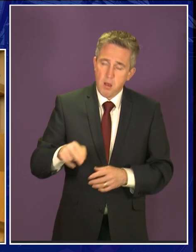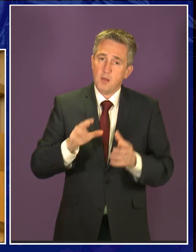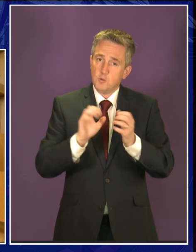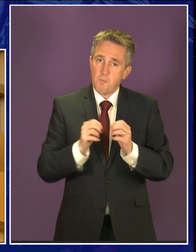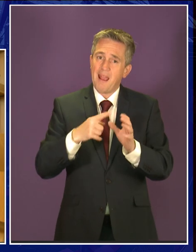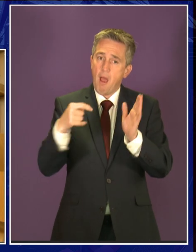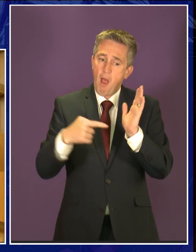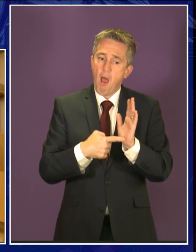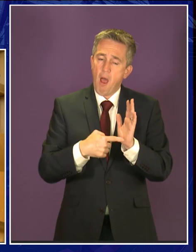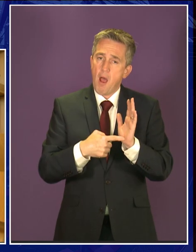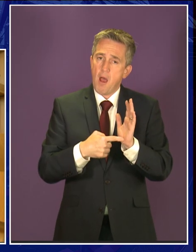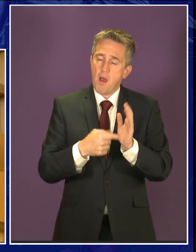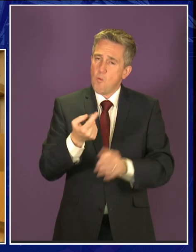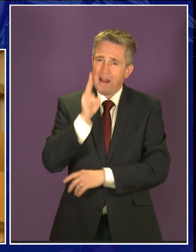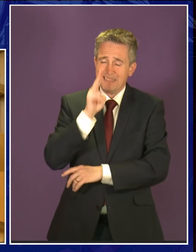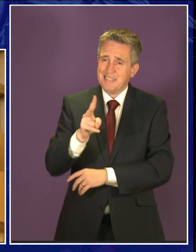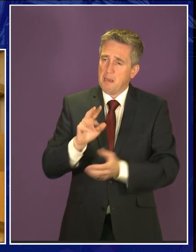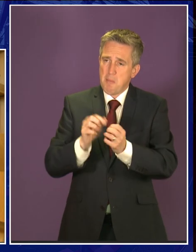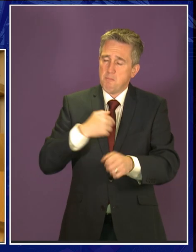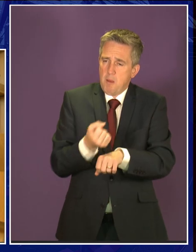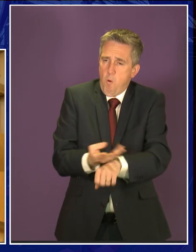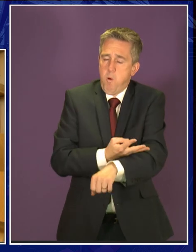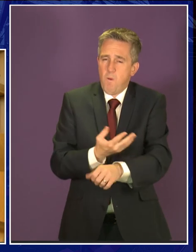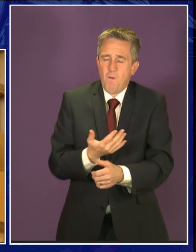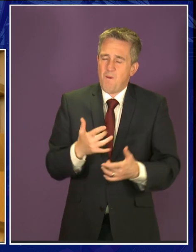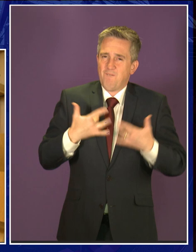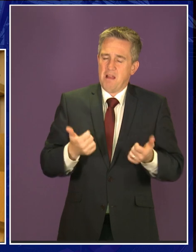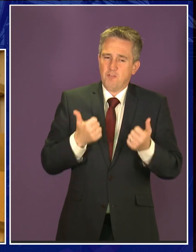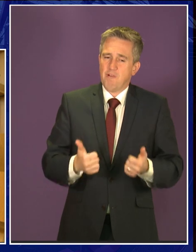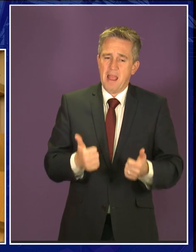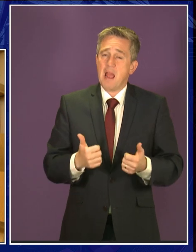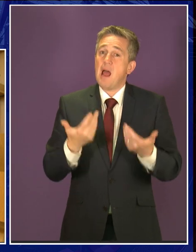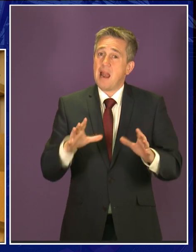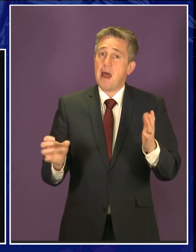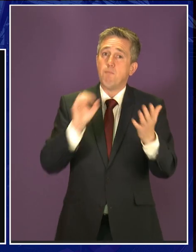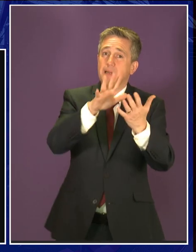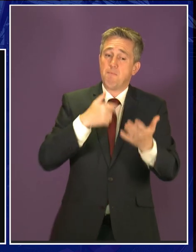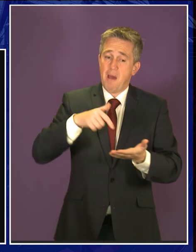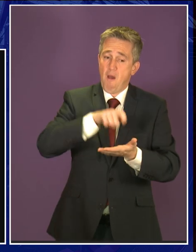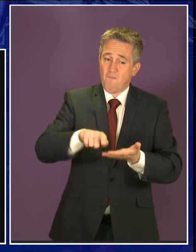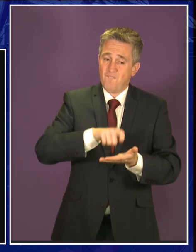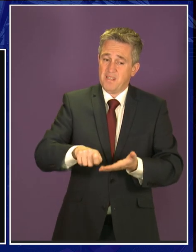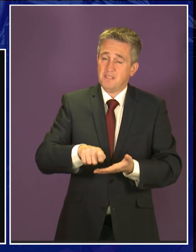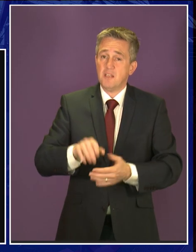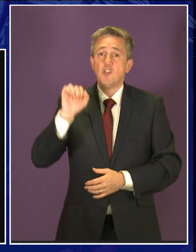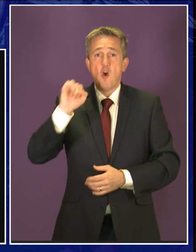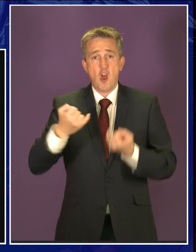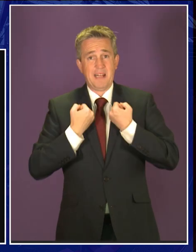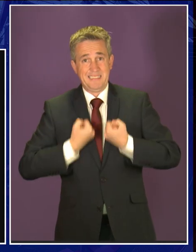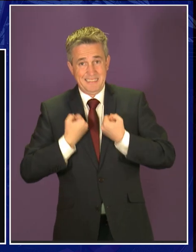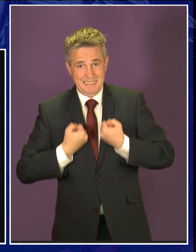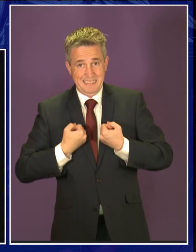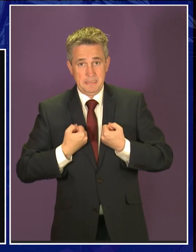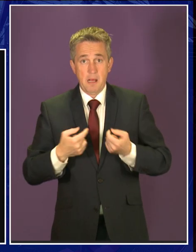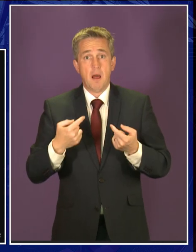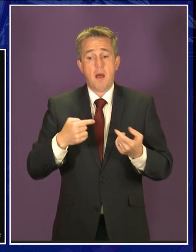And every time I see this, it gives me the goosebumps. And she made this painting for me that's now in my office, where she used her disease to produce art,